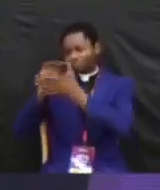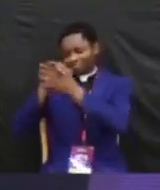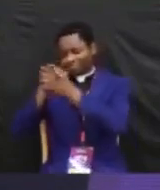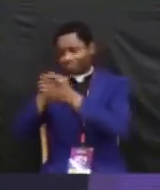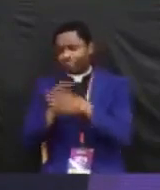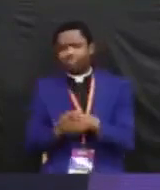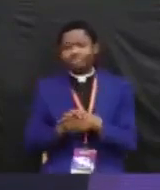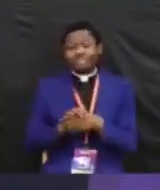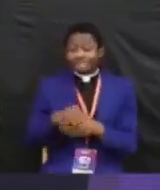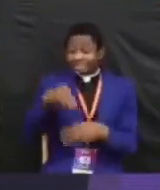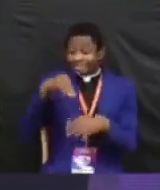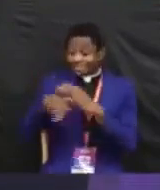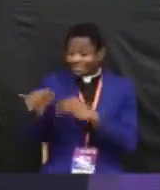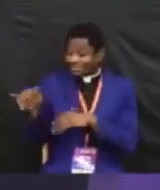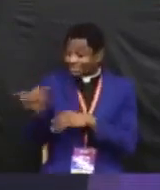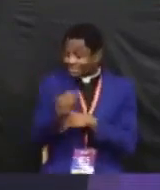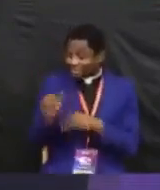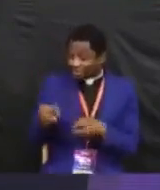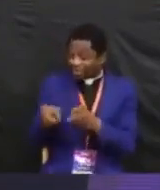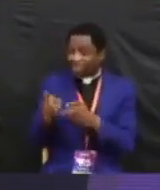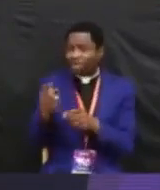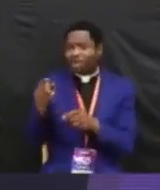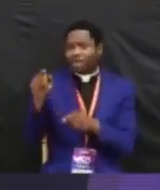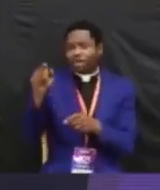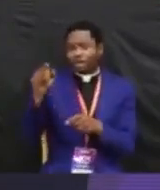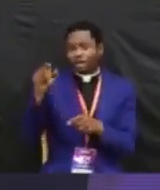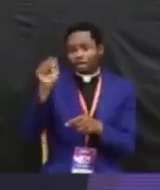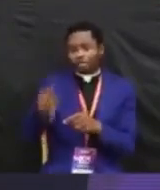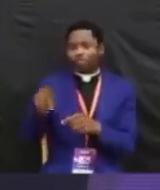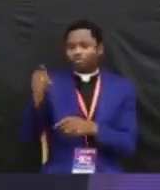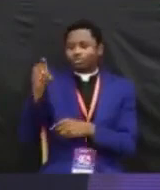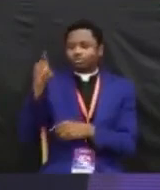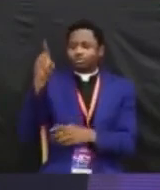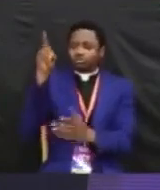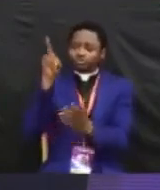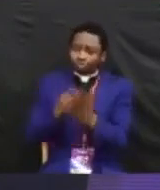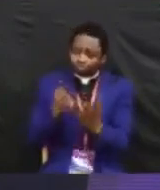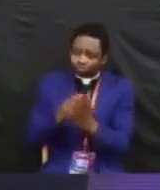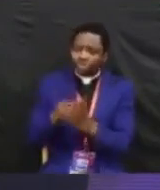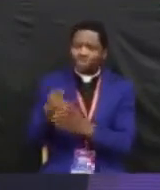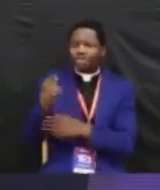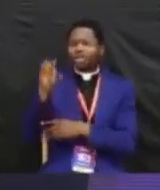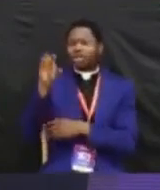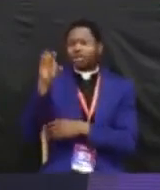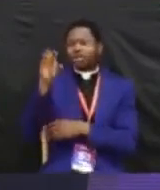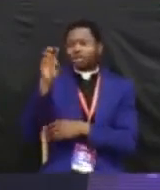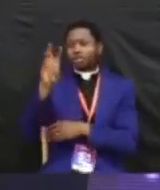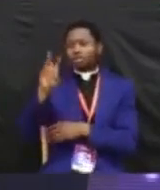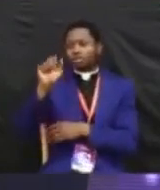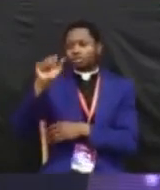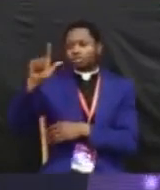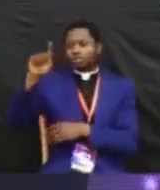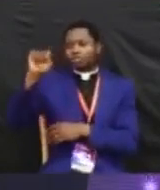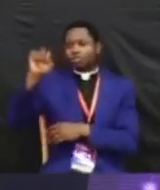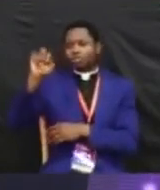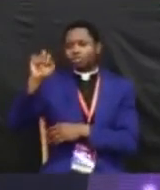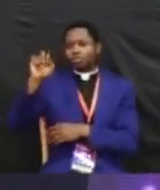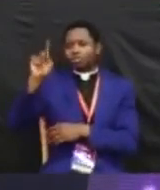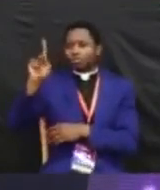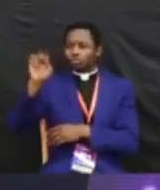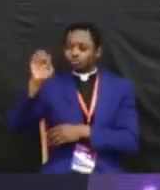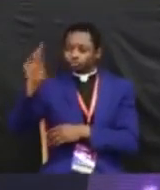same vein, Apostle Dr. Daniel Ochiwoka, Apostle S.Y. Enki, Prophet